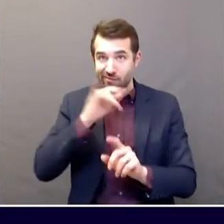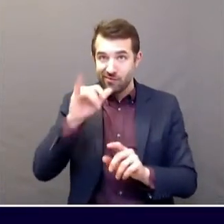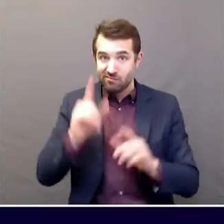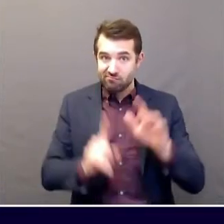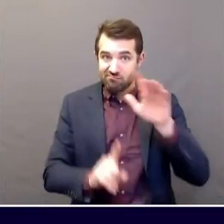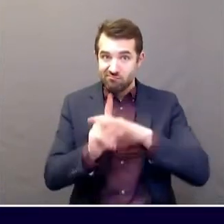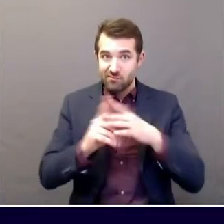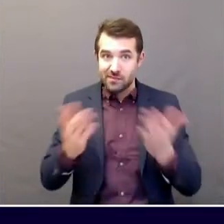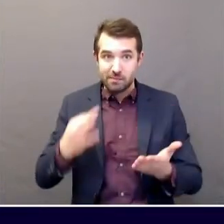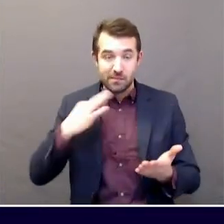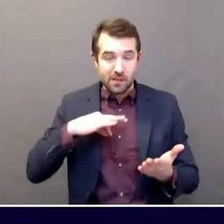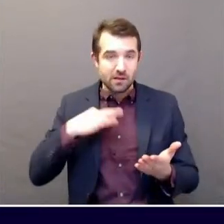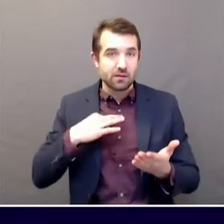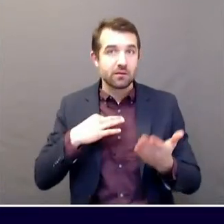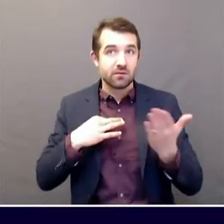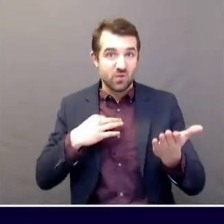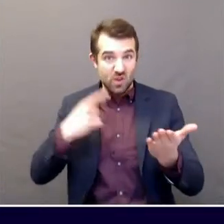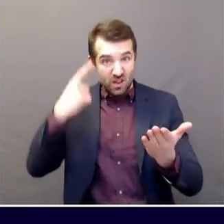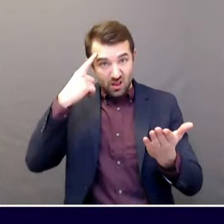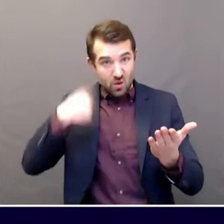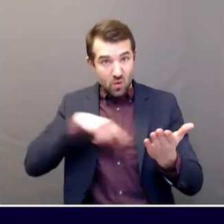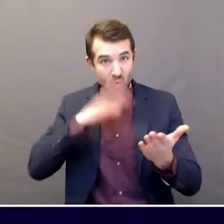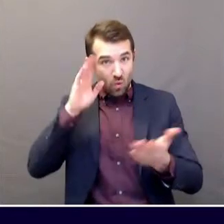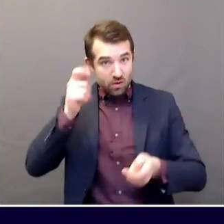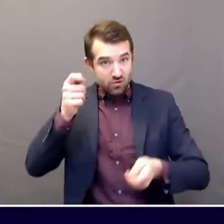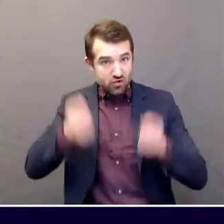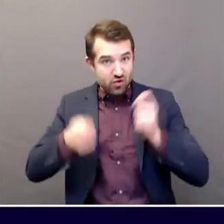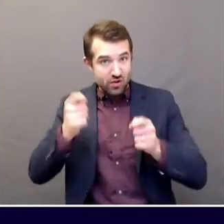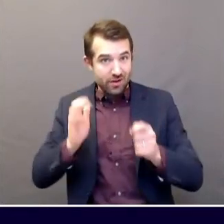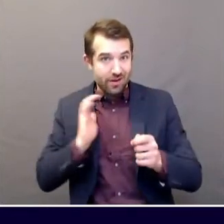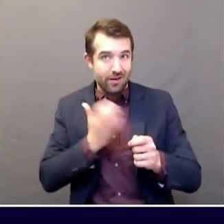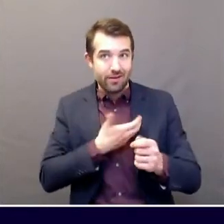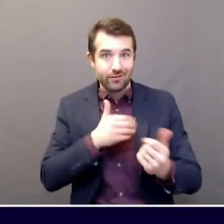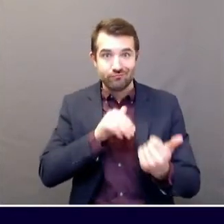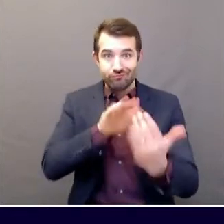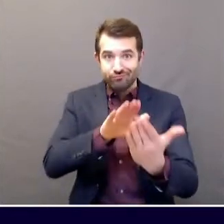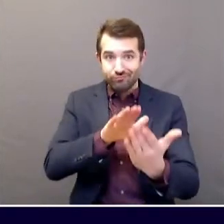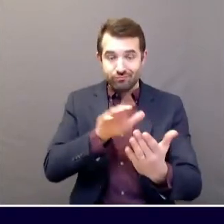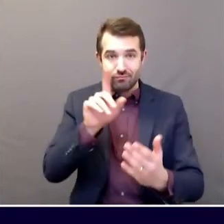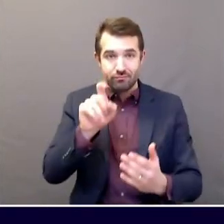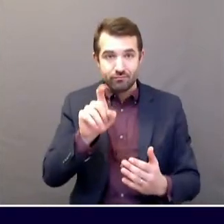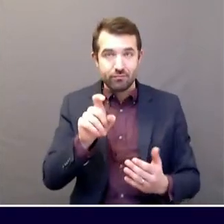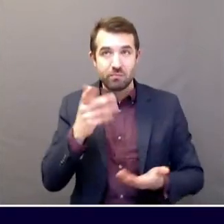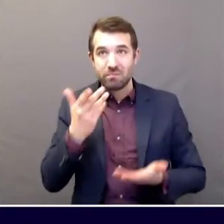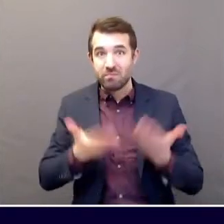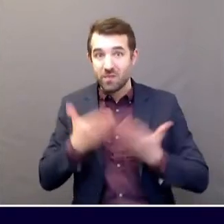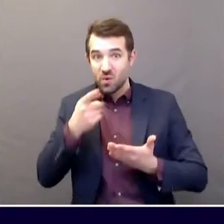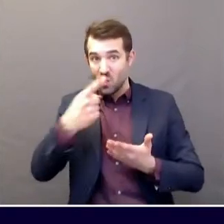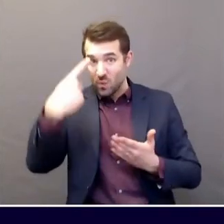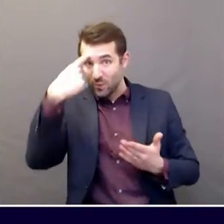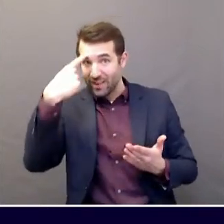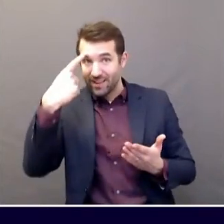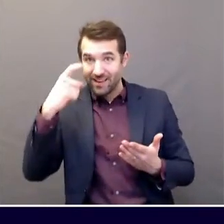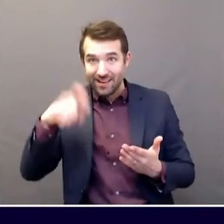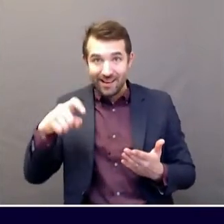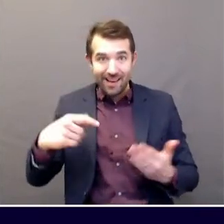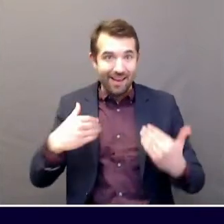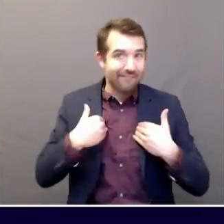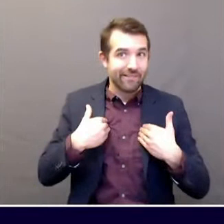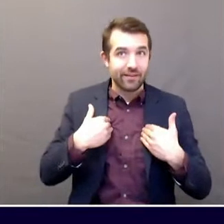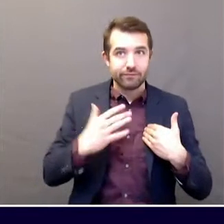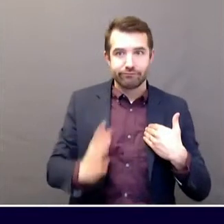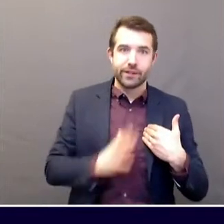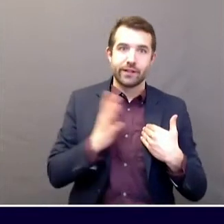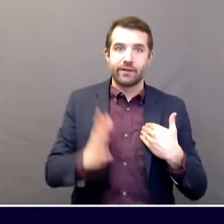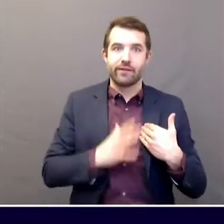but I guess I'm wondering, do you think it might mean that we need to have, an official policy on doubling up on masks or